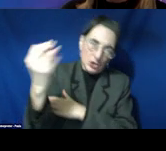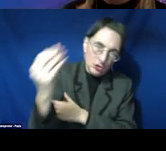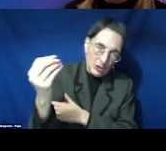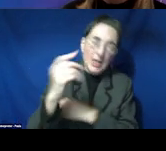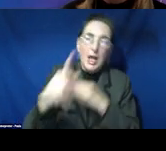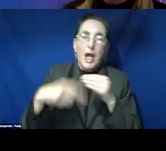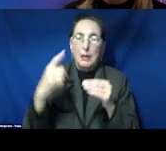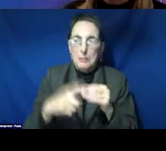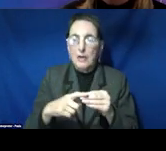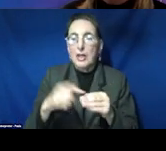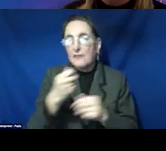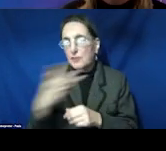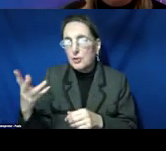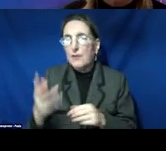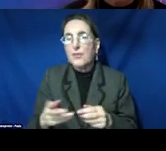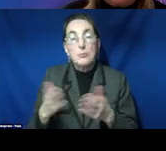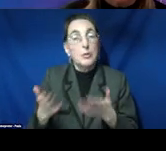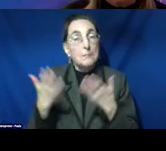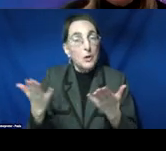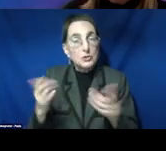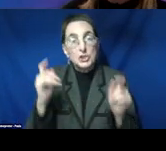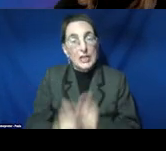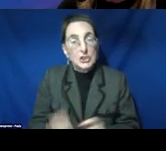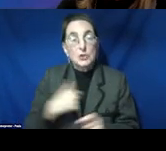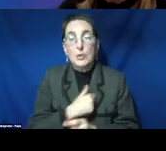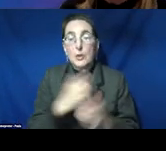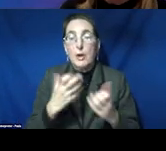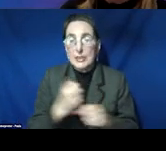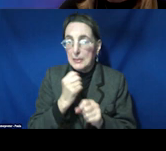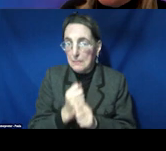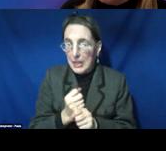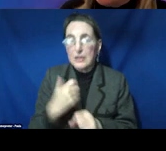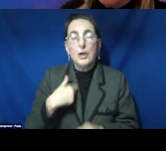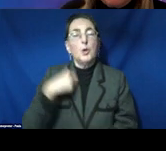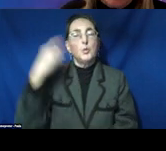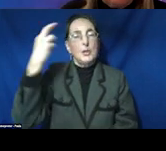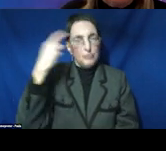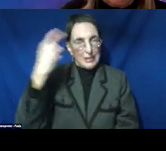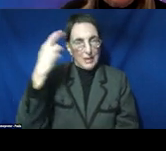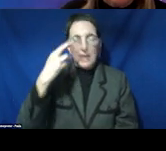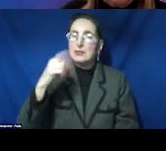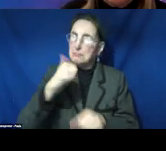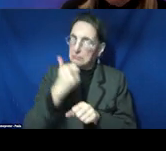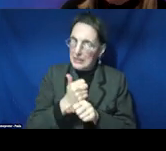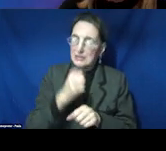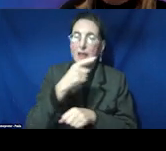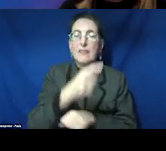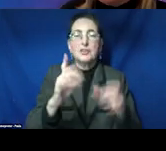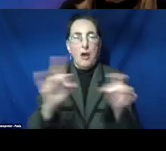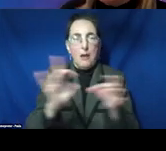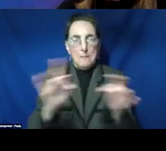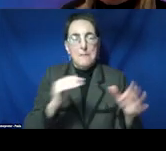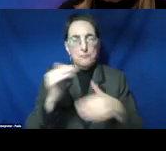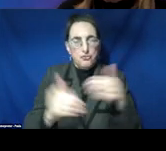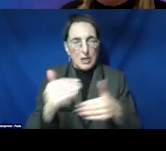a couple of the proposed changes that we wanted to make. And so we realized, based on this comment process, that there